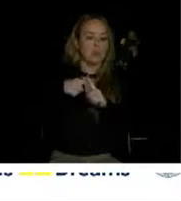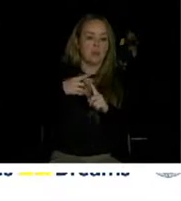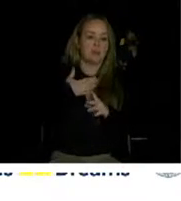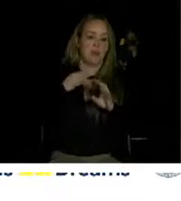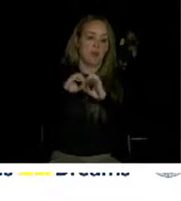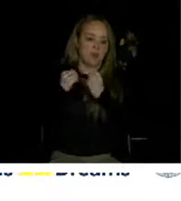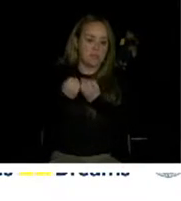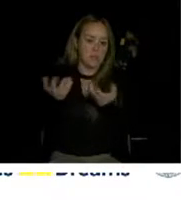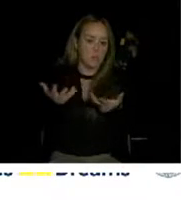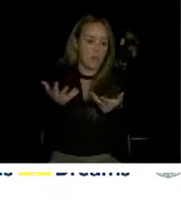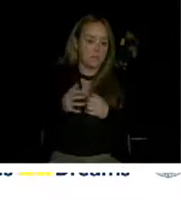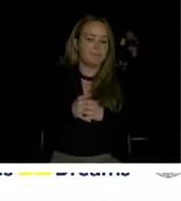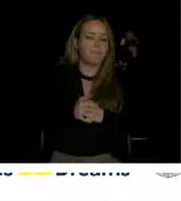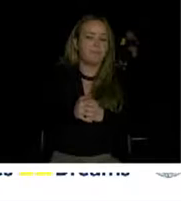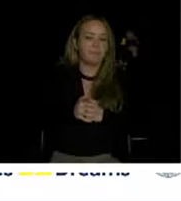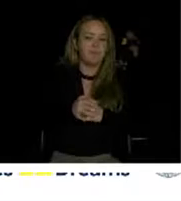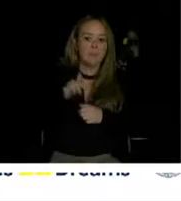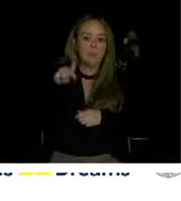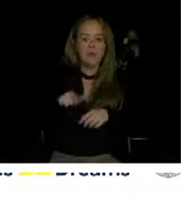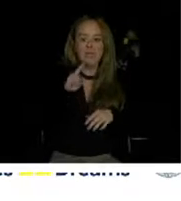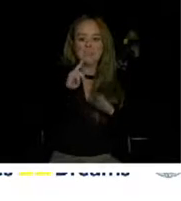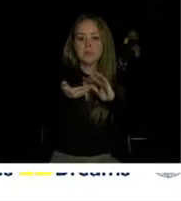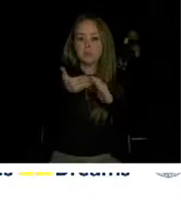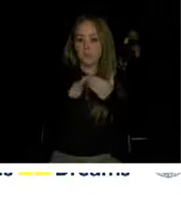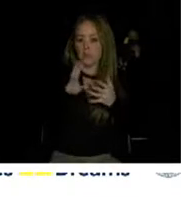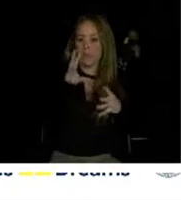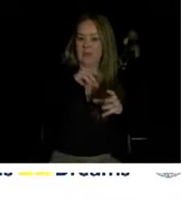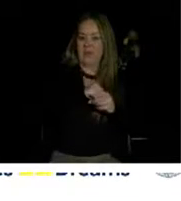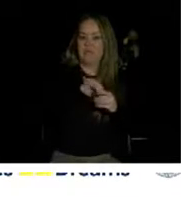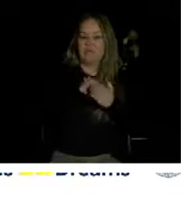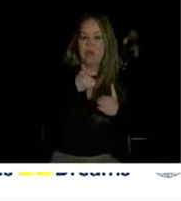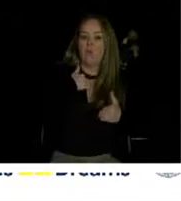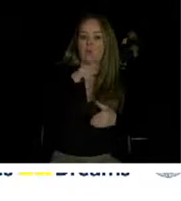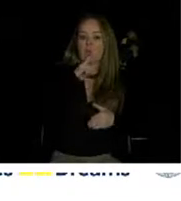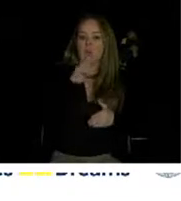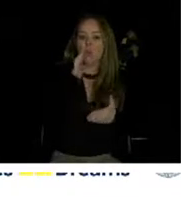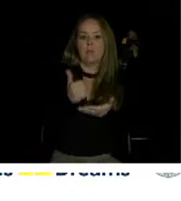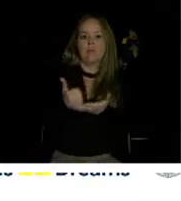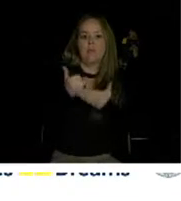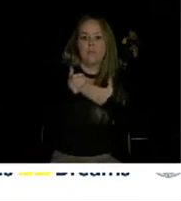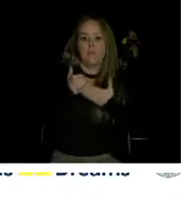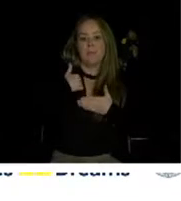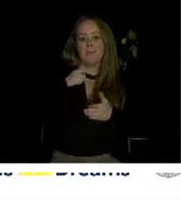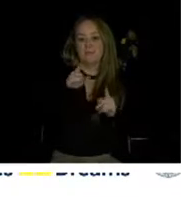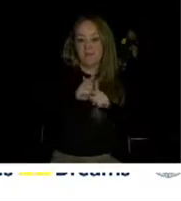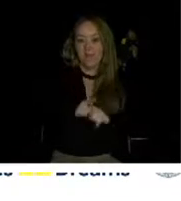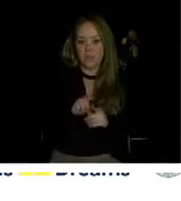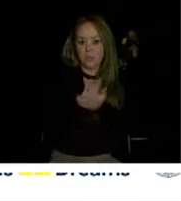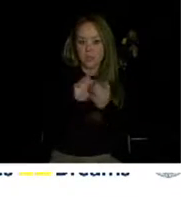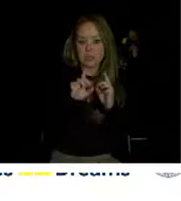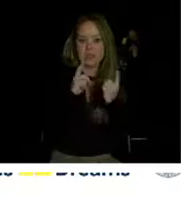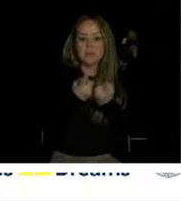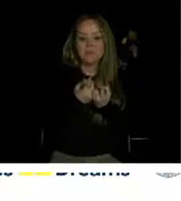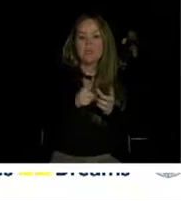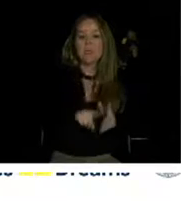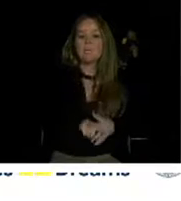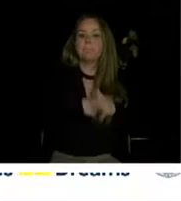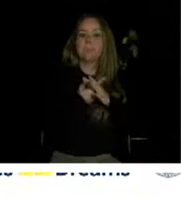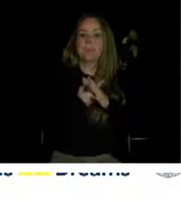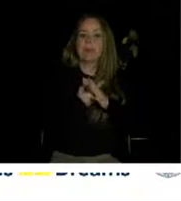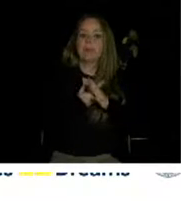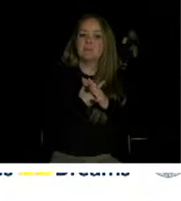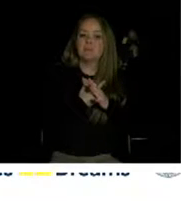organization. And this is community engagement that will really help us as a school district begin to